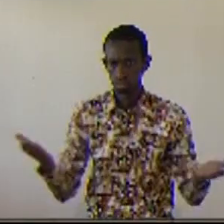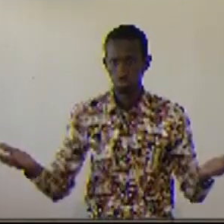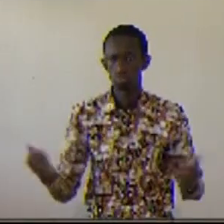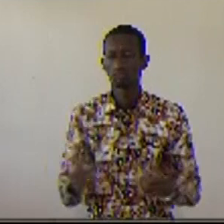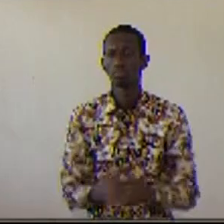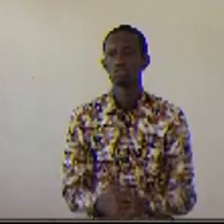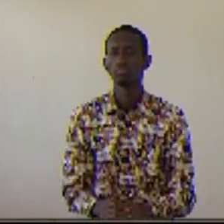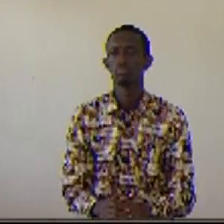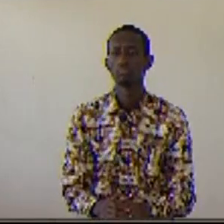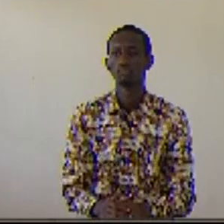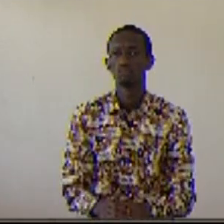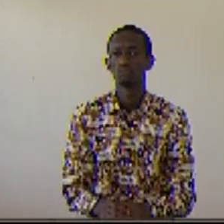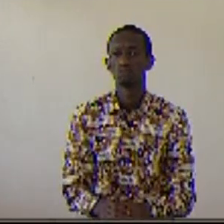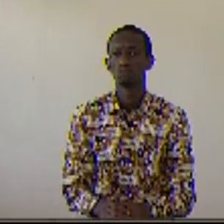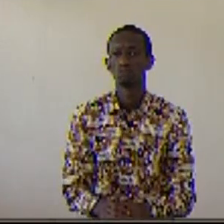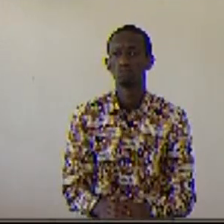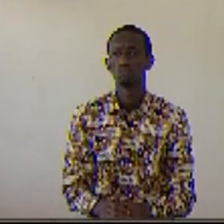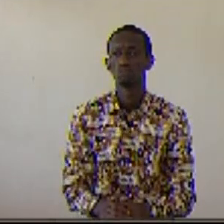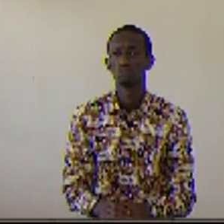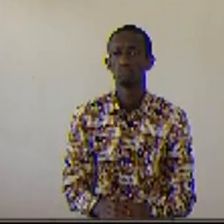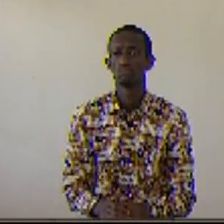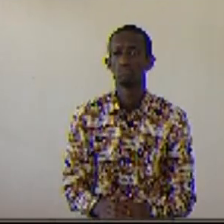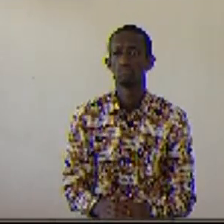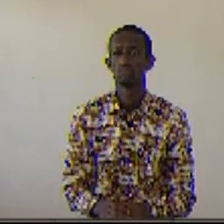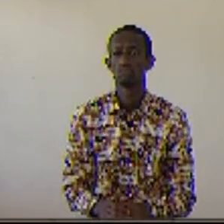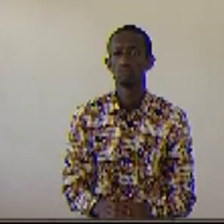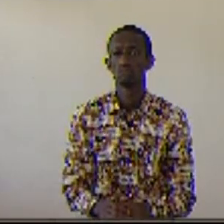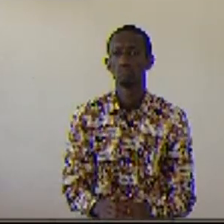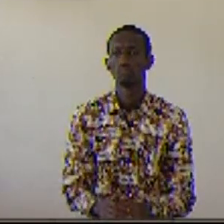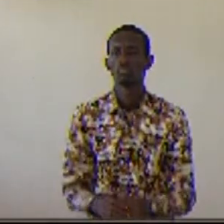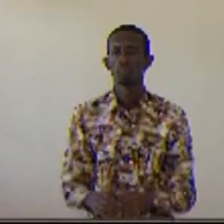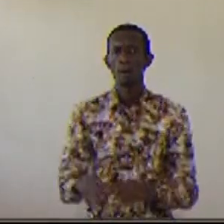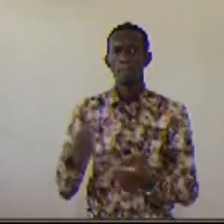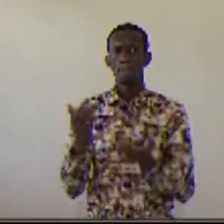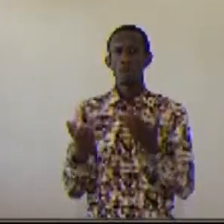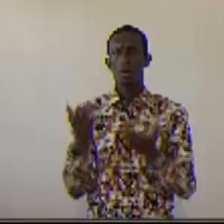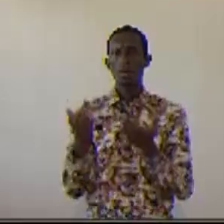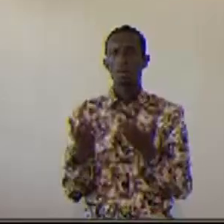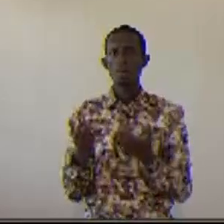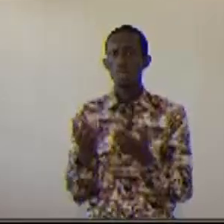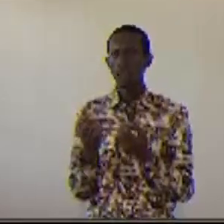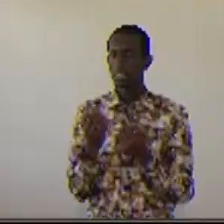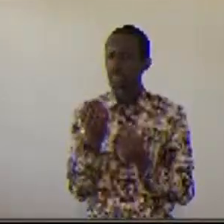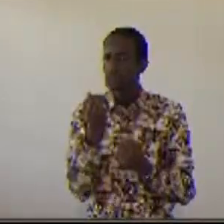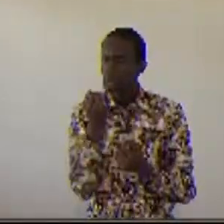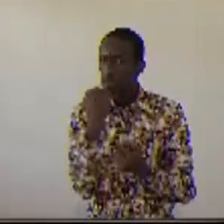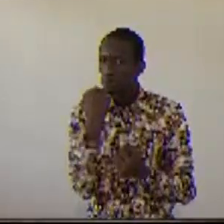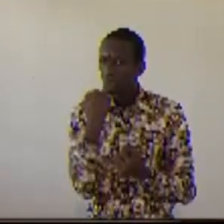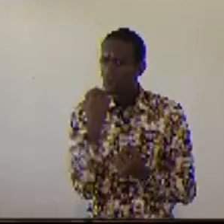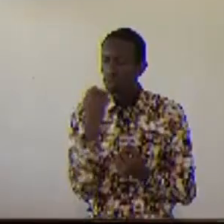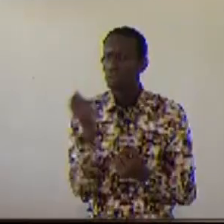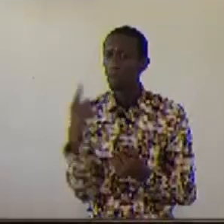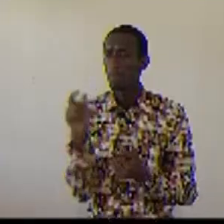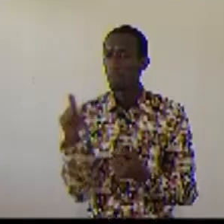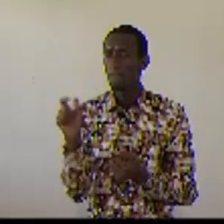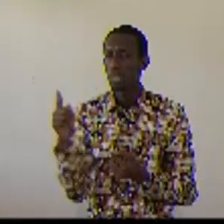to maize grains. And that's why it easily catches fire. Which two